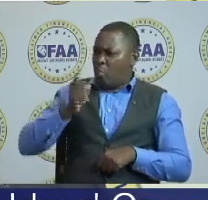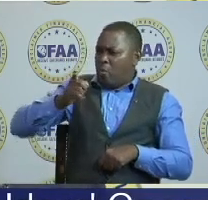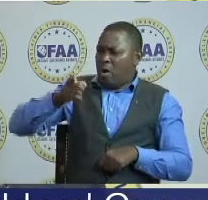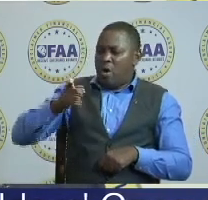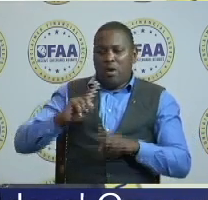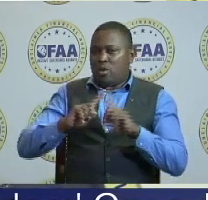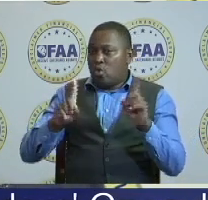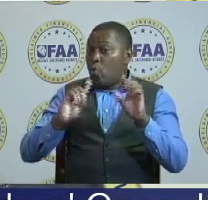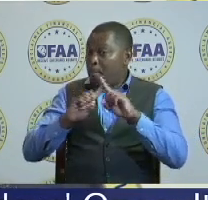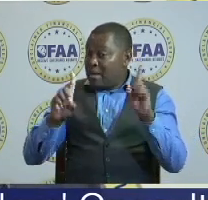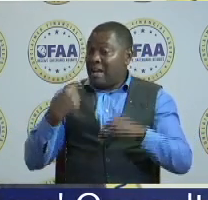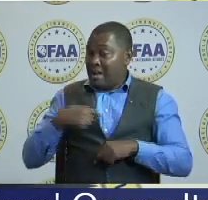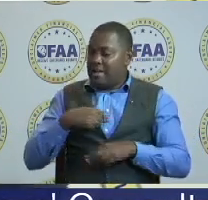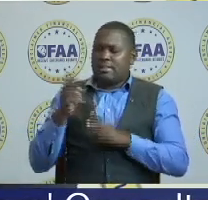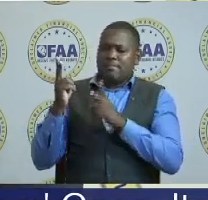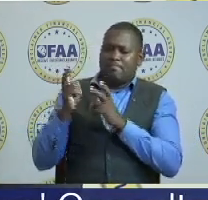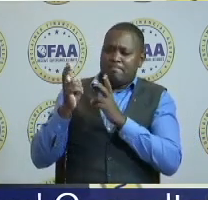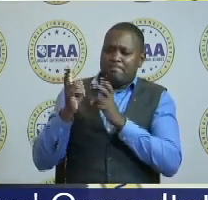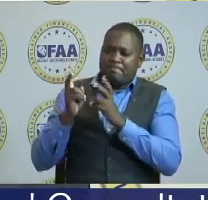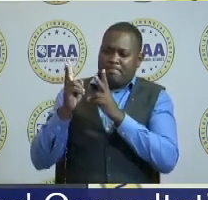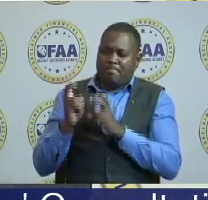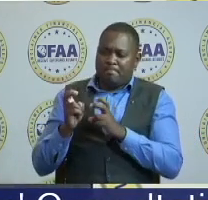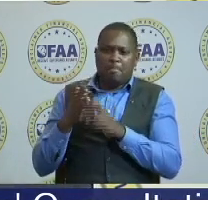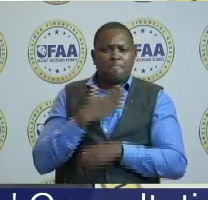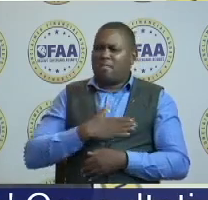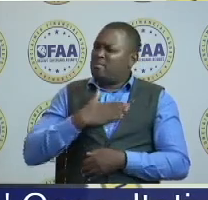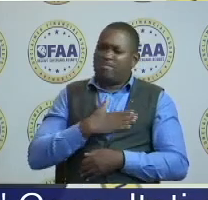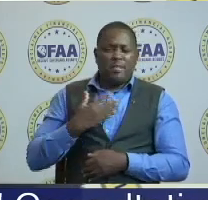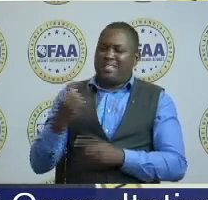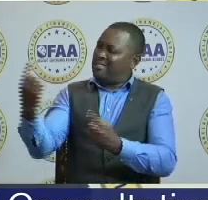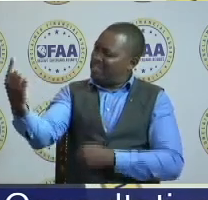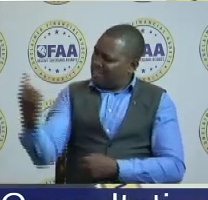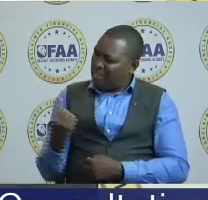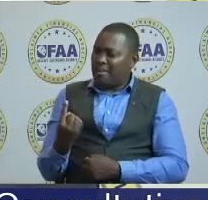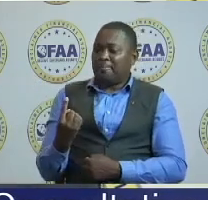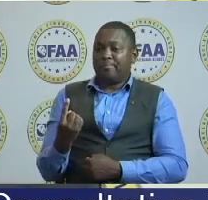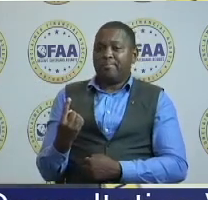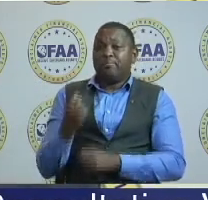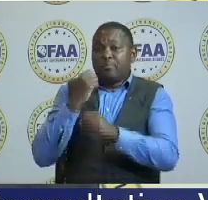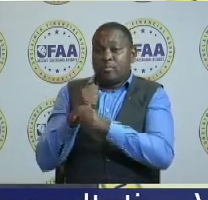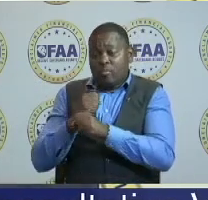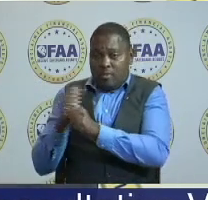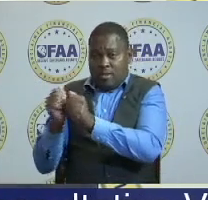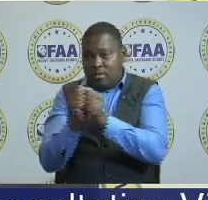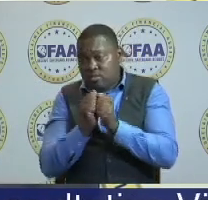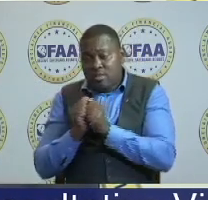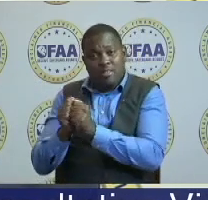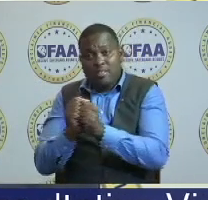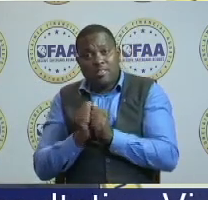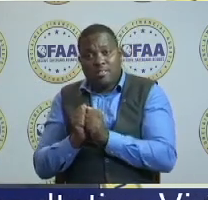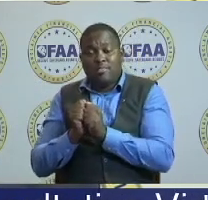for us to listen, I'd like to say, come forth. Let us work together. Let us talk